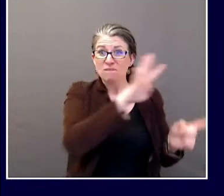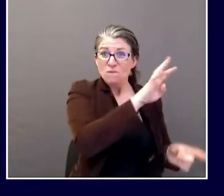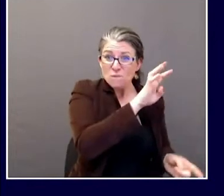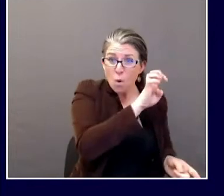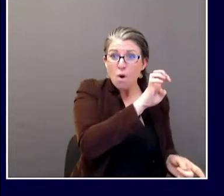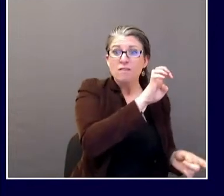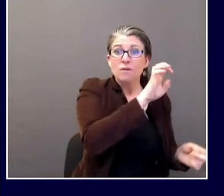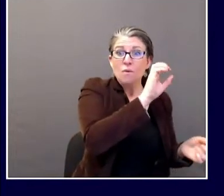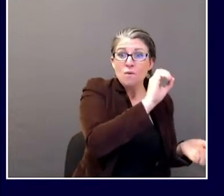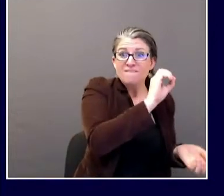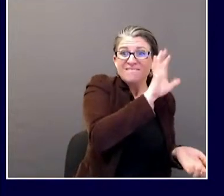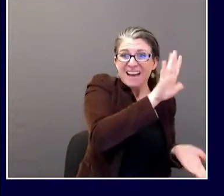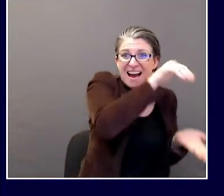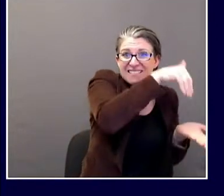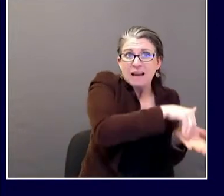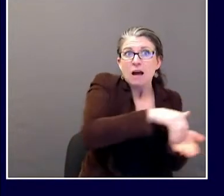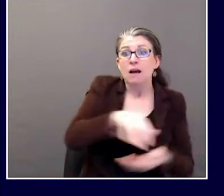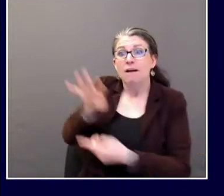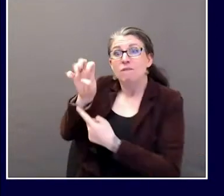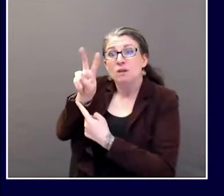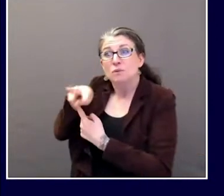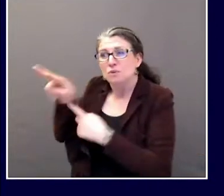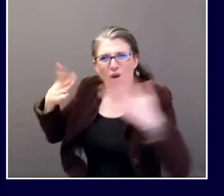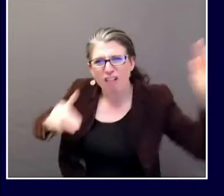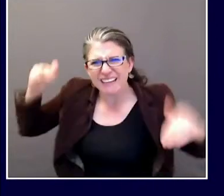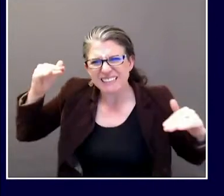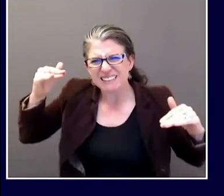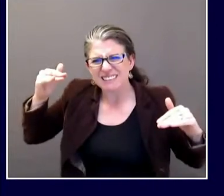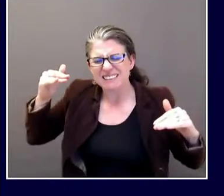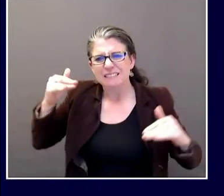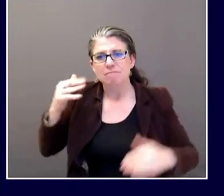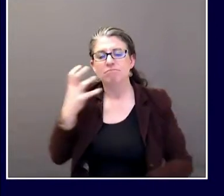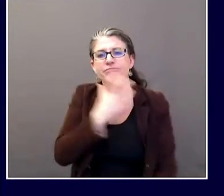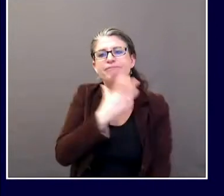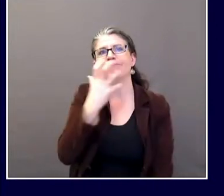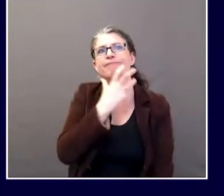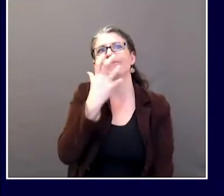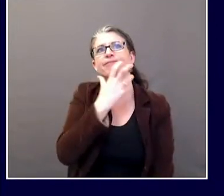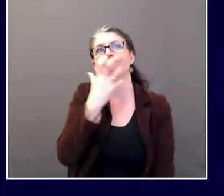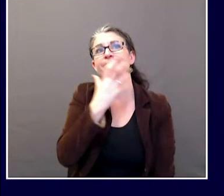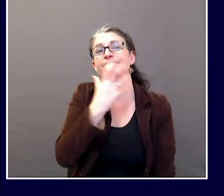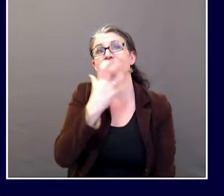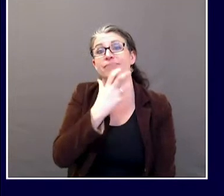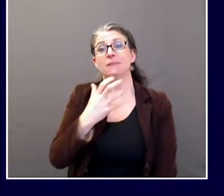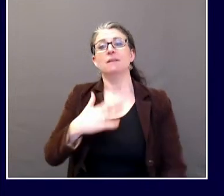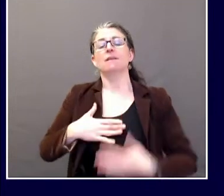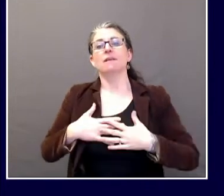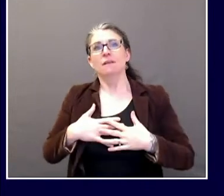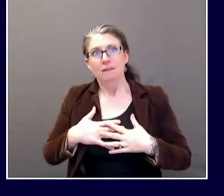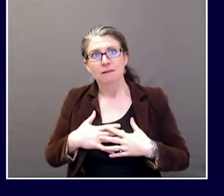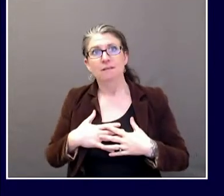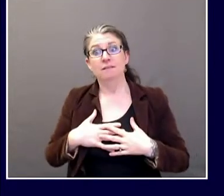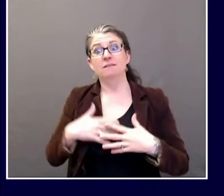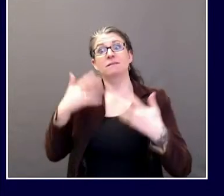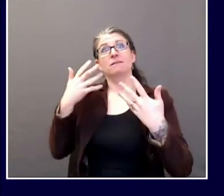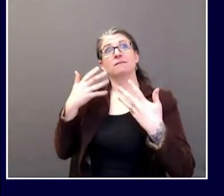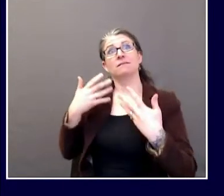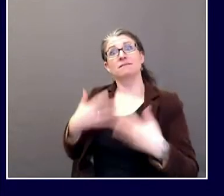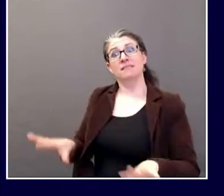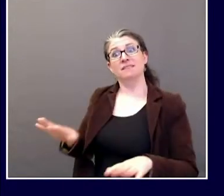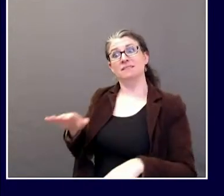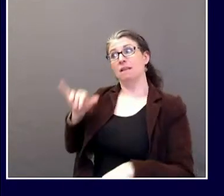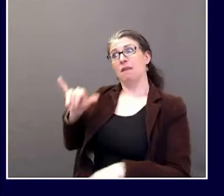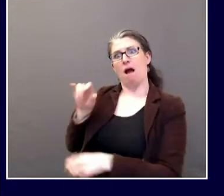When you take a look back on the last year of COVID-19 deaths that have occurred, you see a gradual